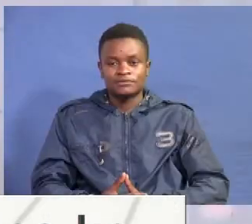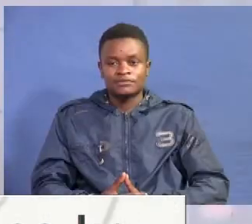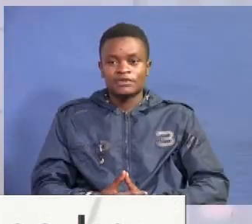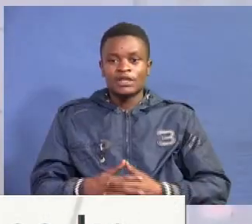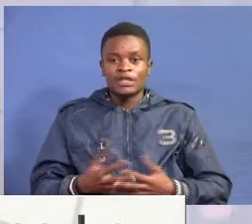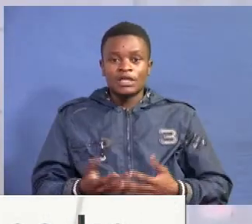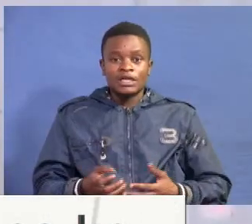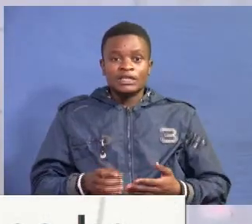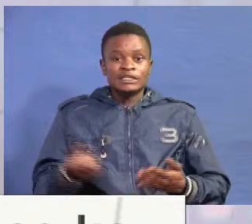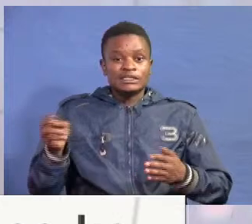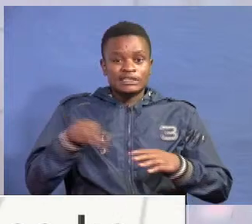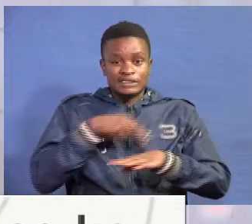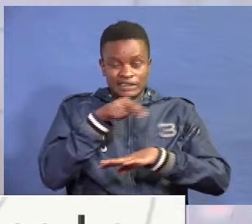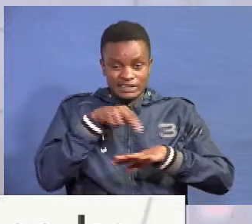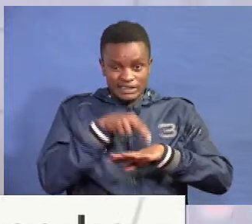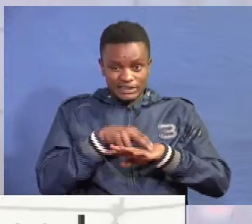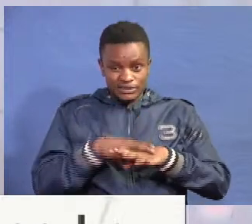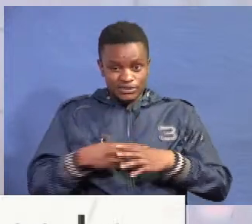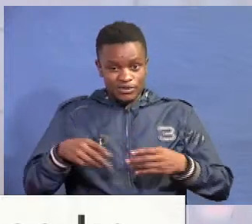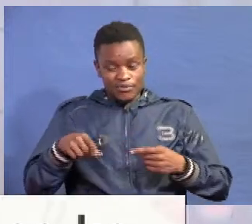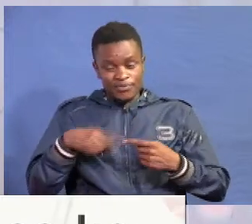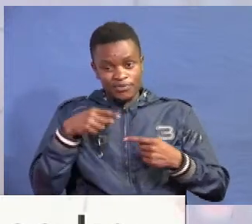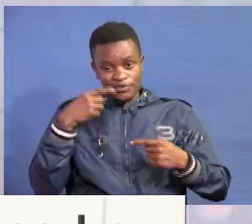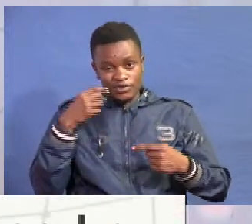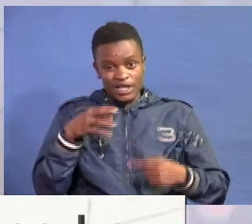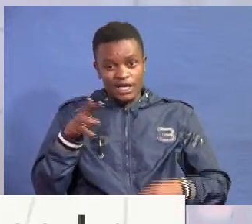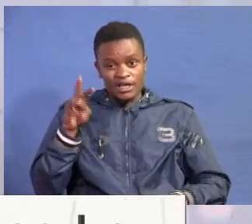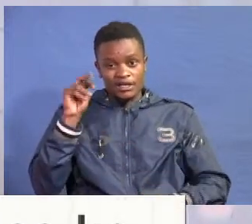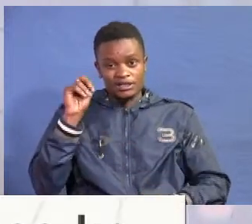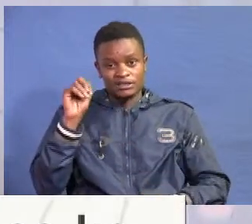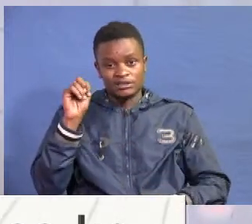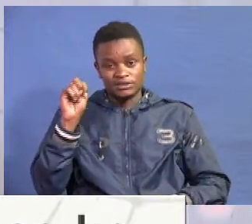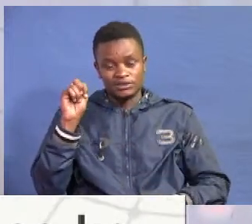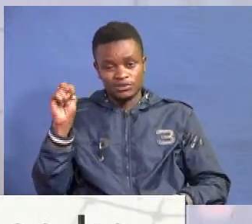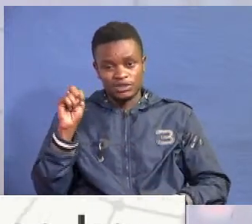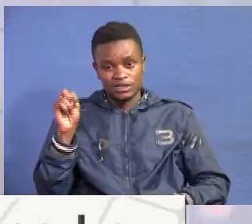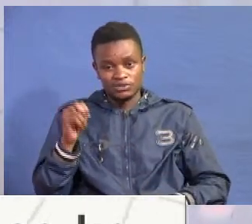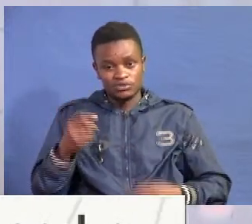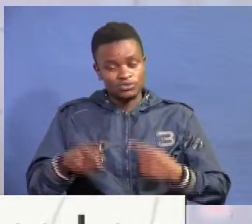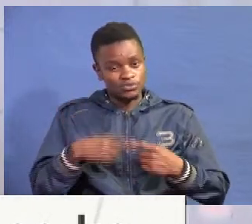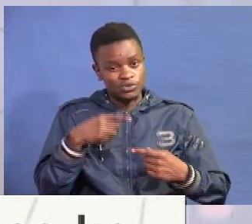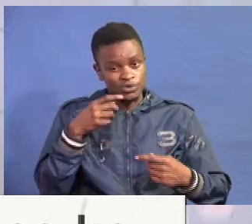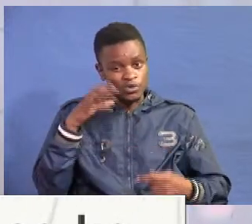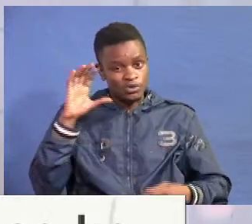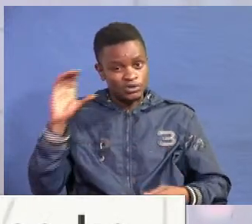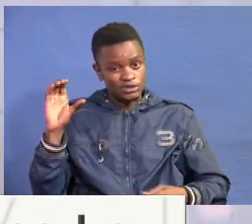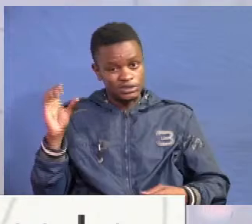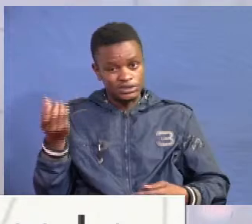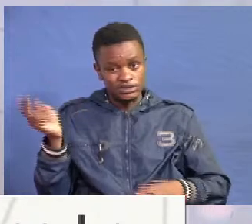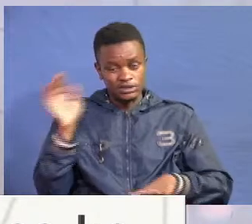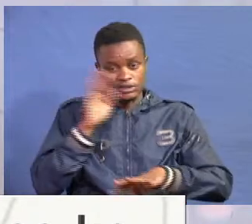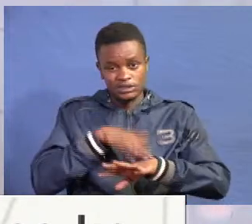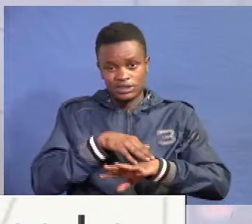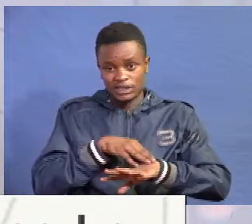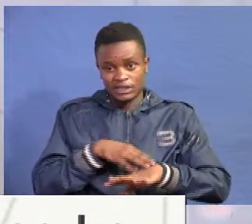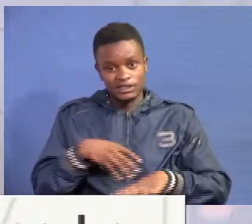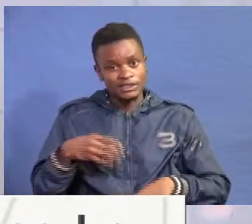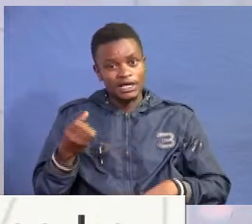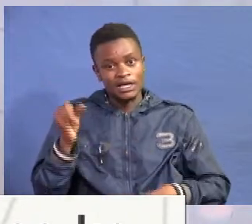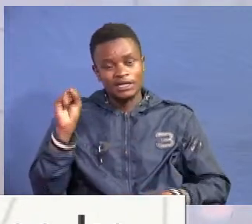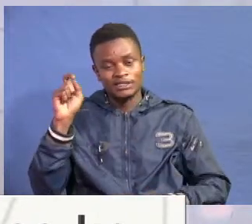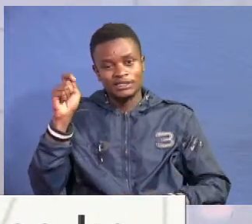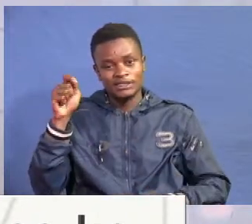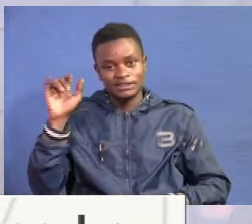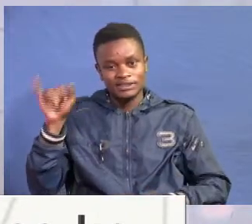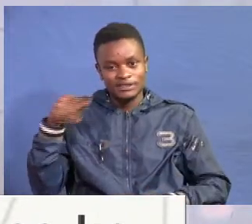And internationally, Newcastle has thrashed 10-man Chelsea 2-0 at St. James Park this afternoon, keeping